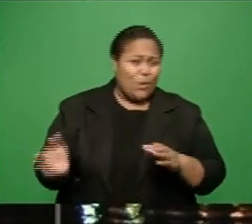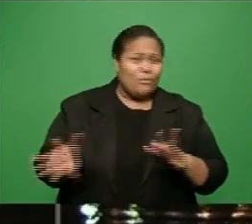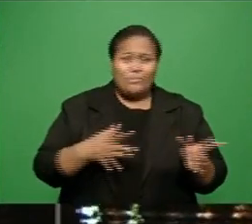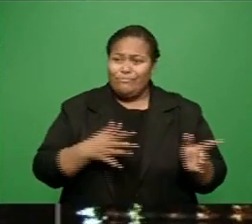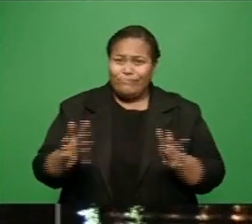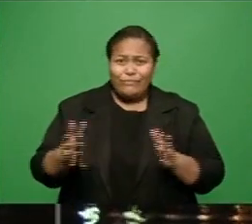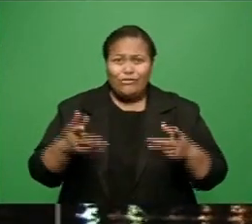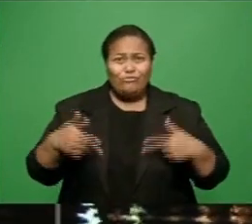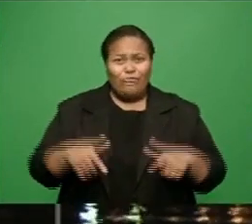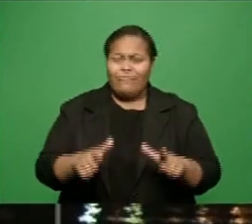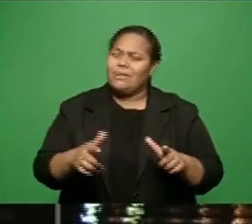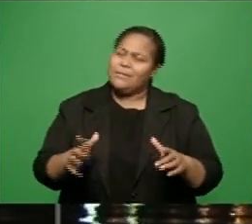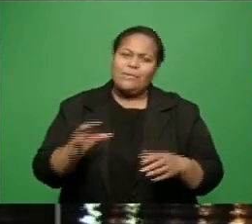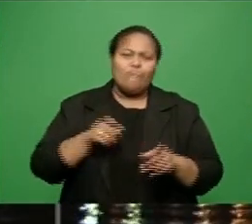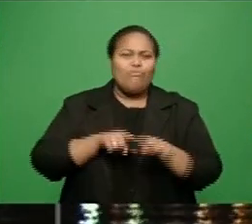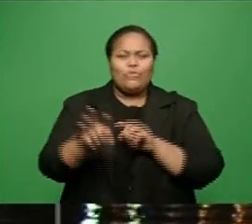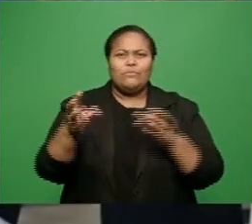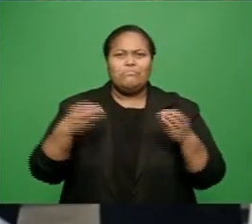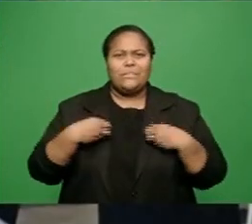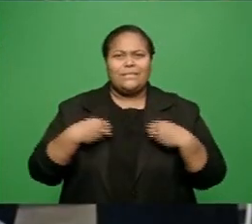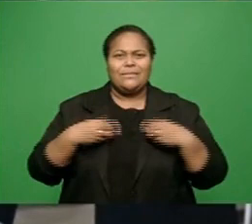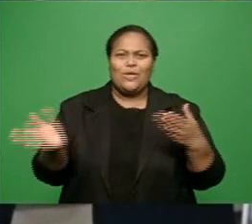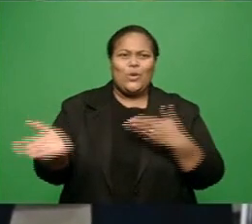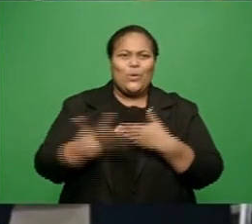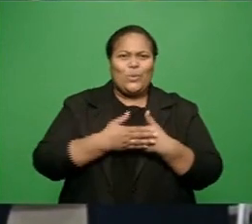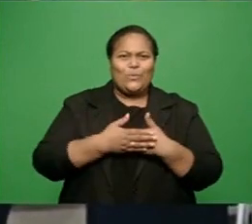good. Kelly Vadala reports.